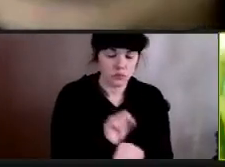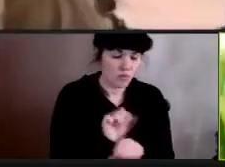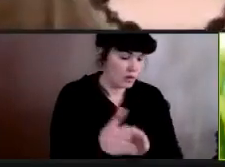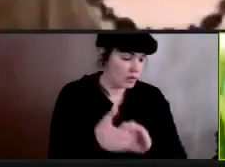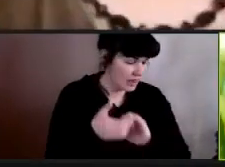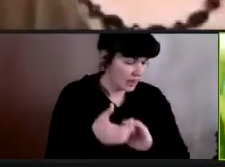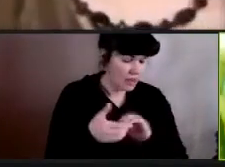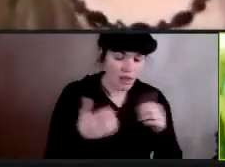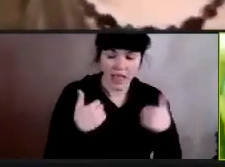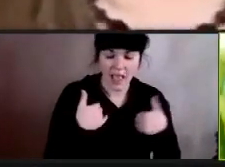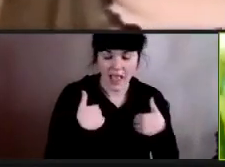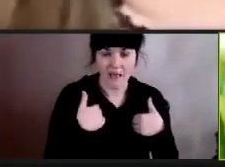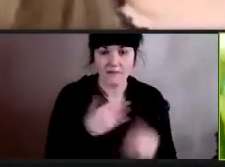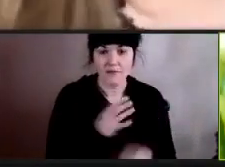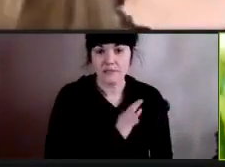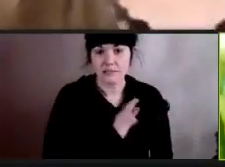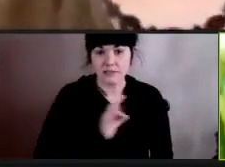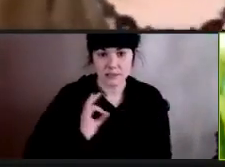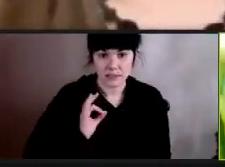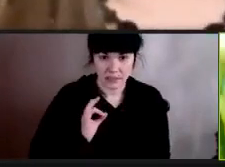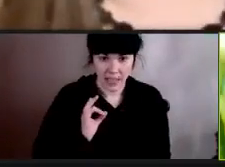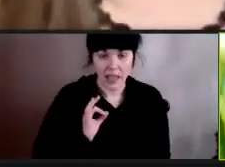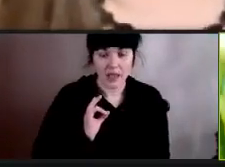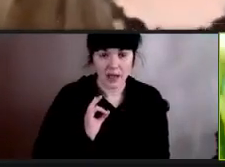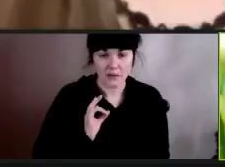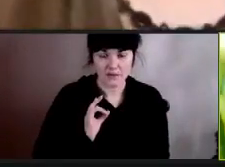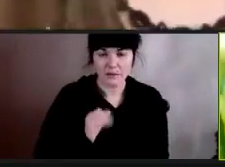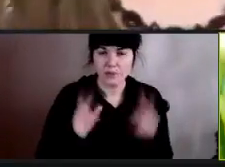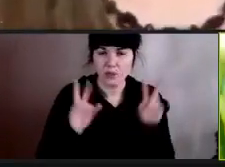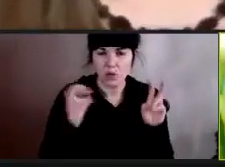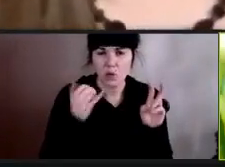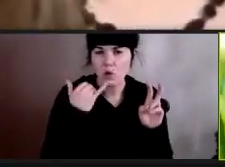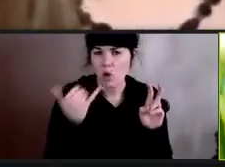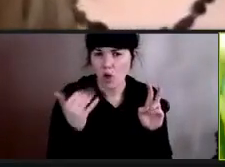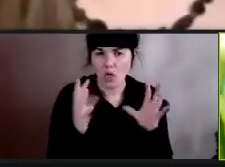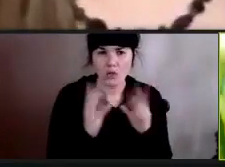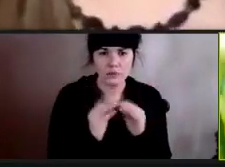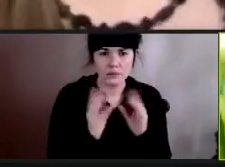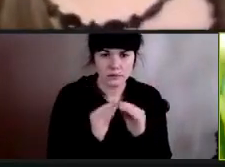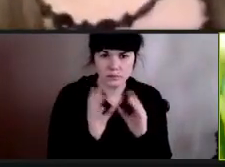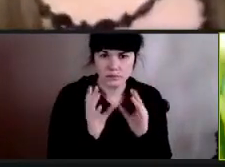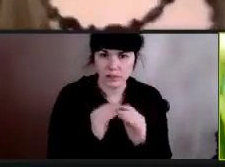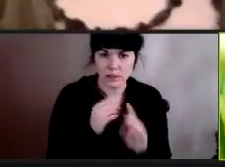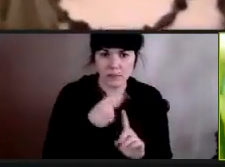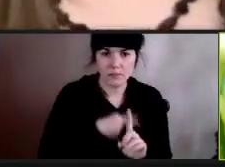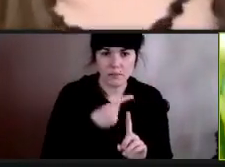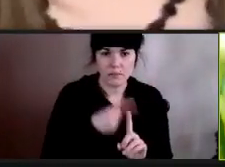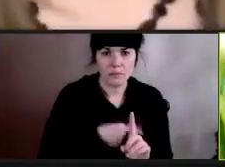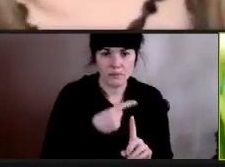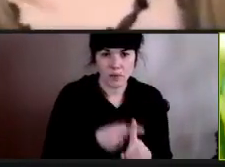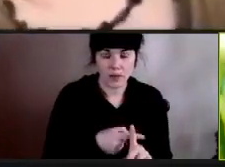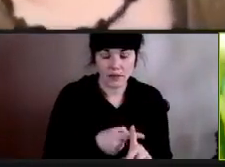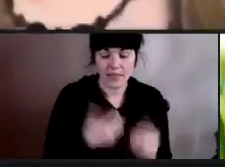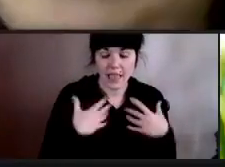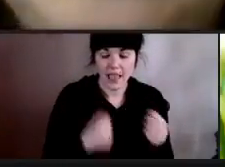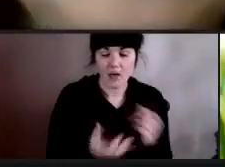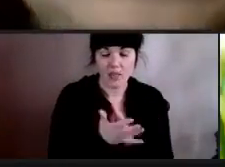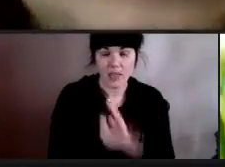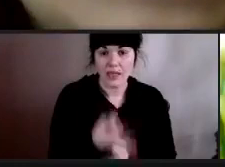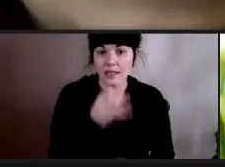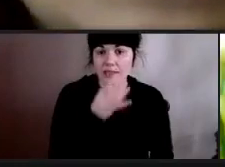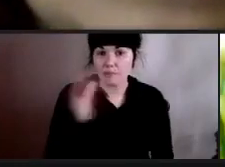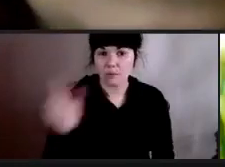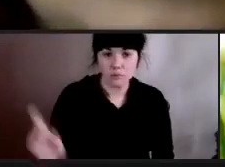people from the health field who can talk about, you know, what are the risks associated with the vaccine? What is the benefit with the